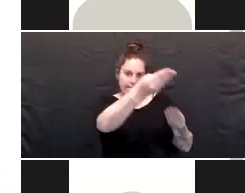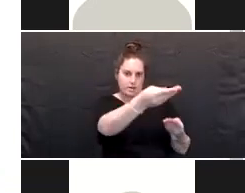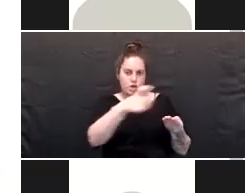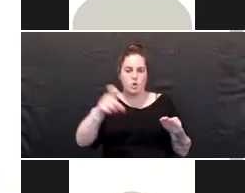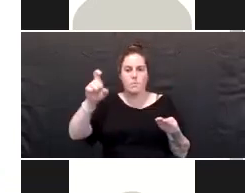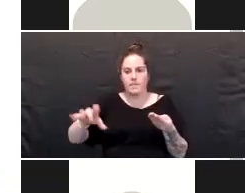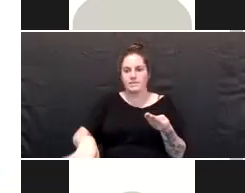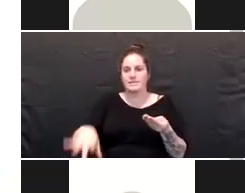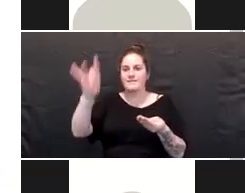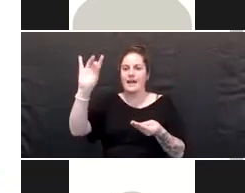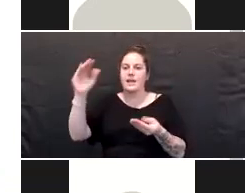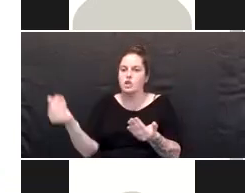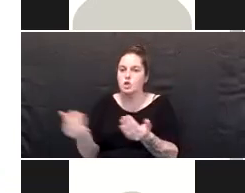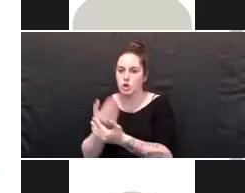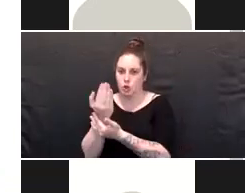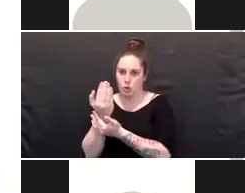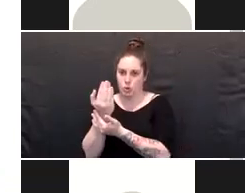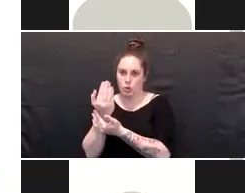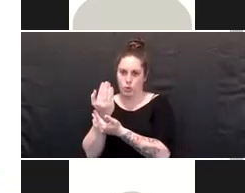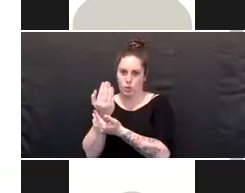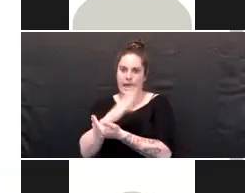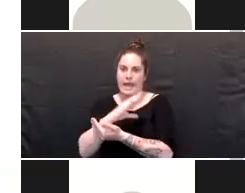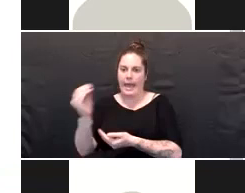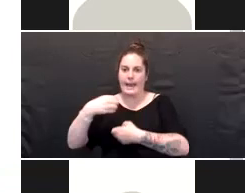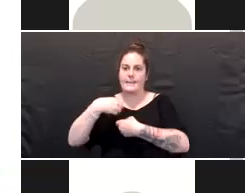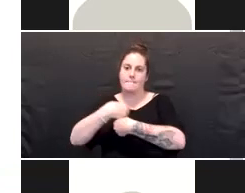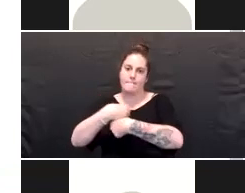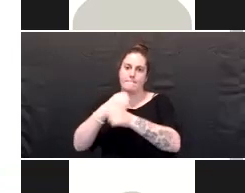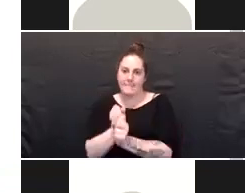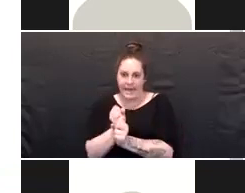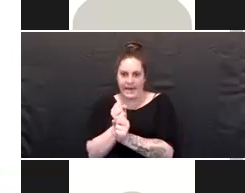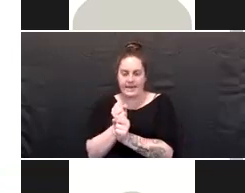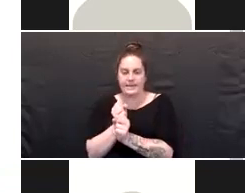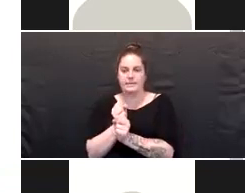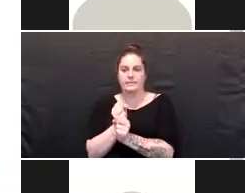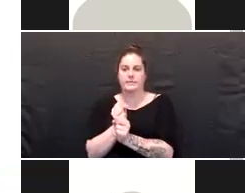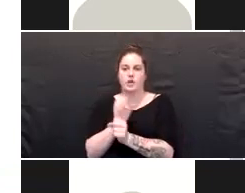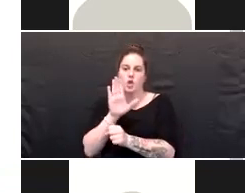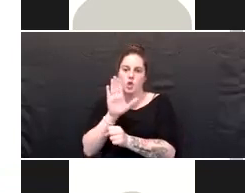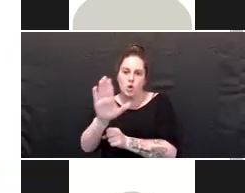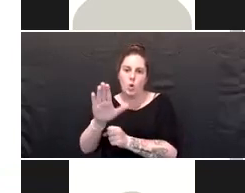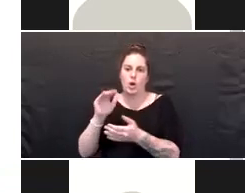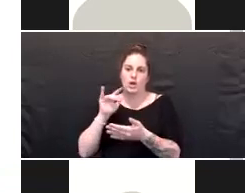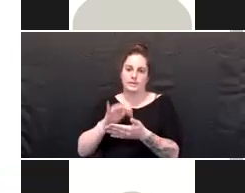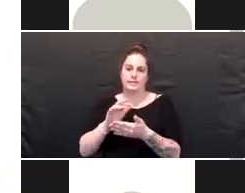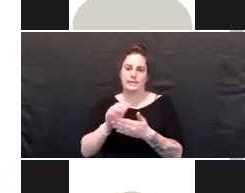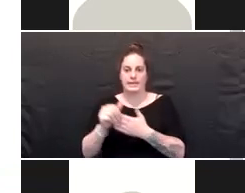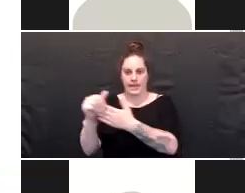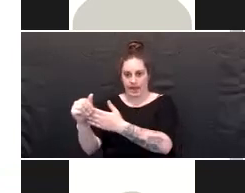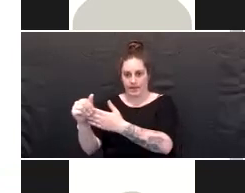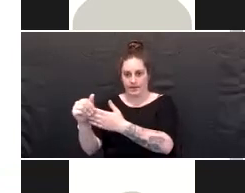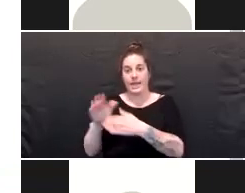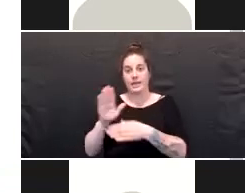areas and build a set of study items. In the process of finding and compiling